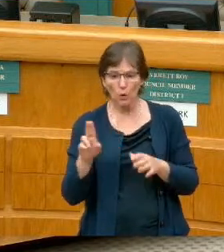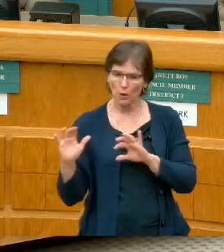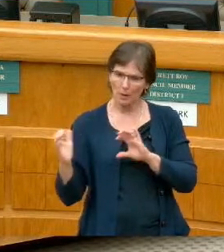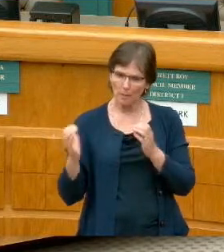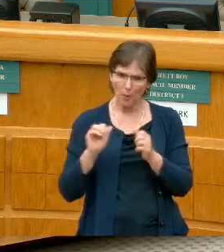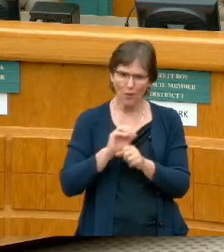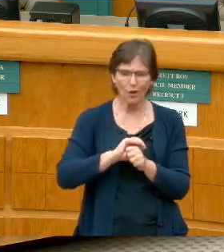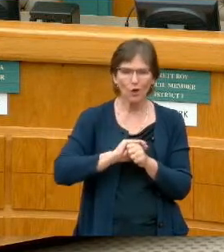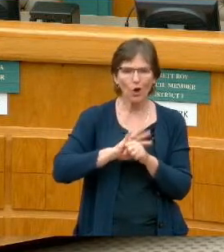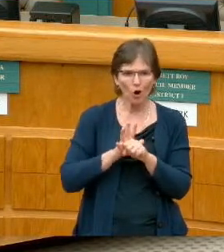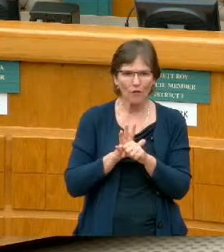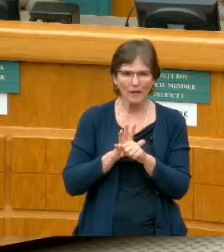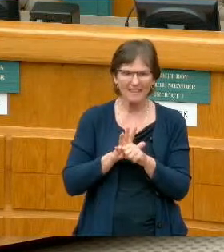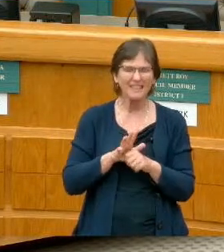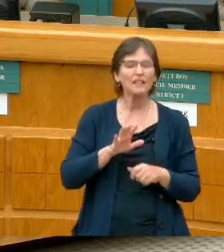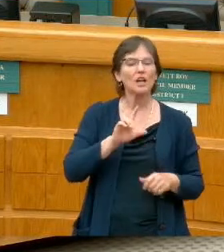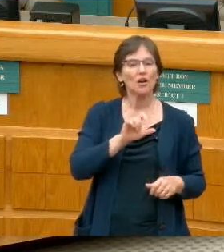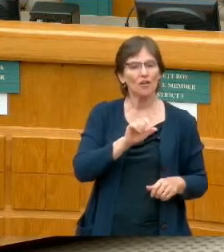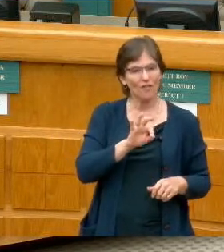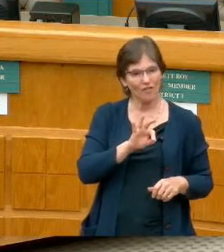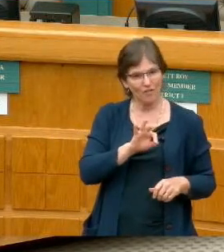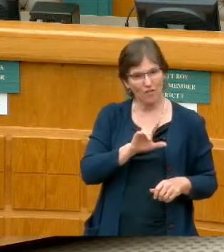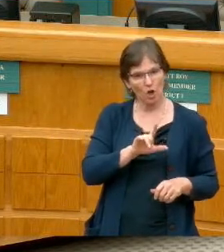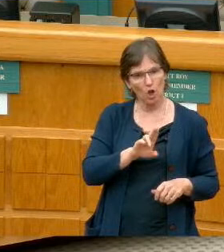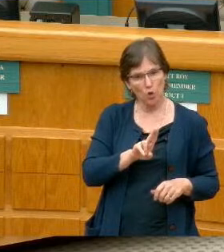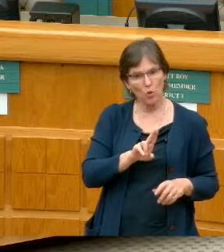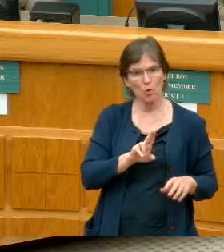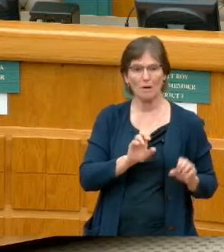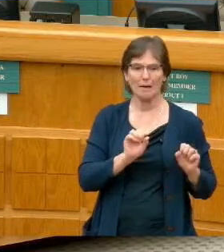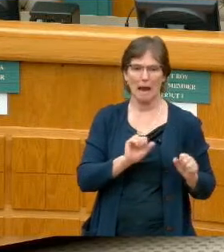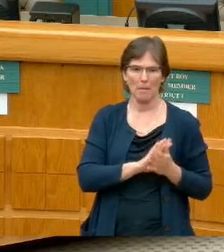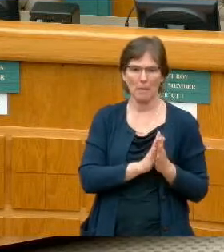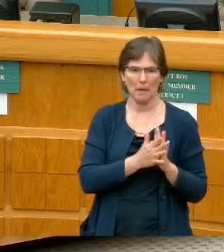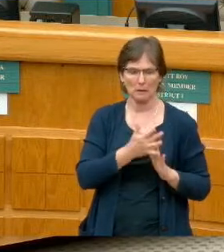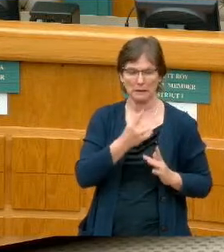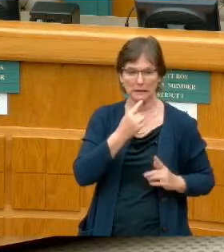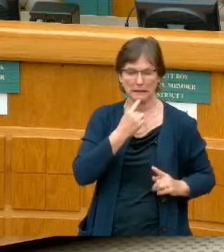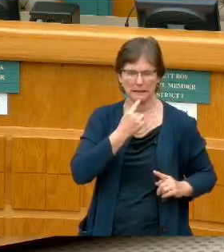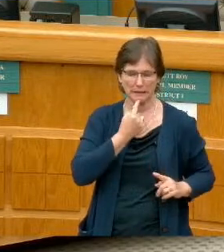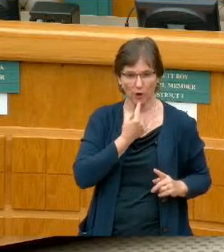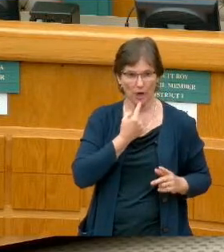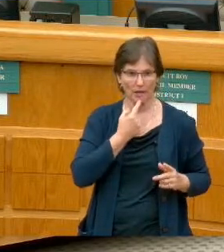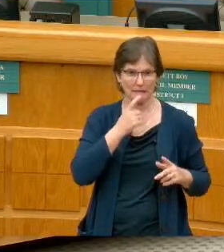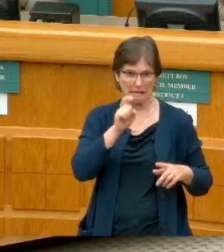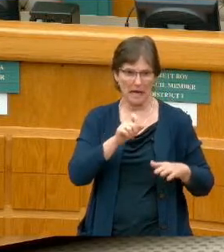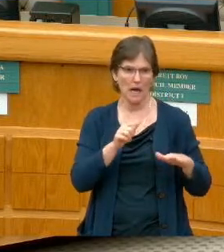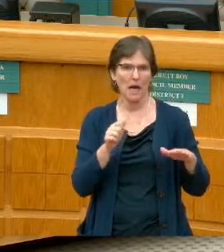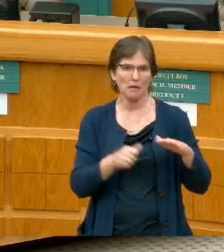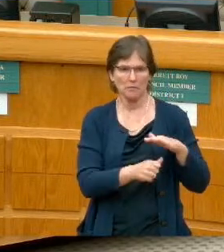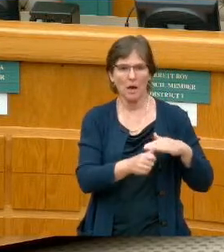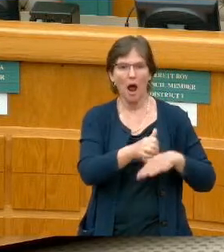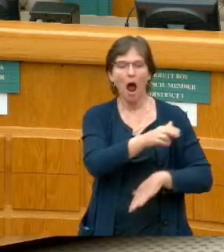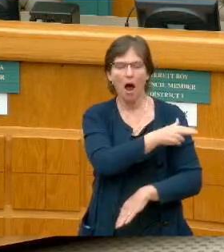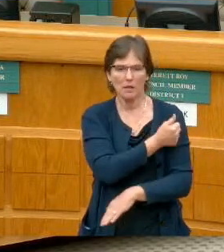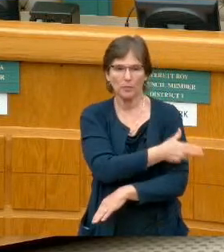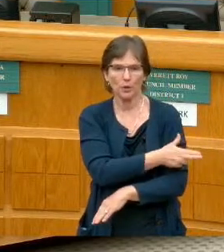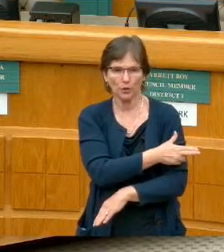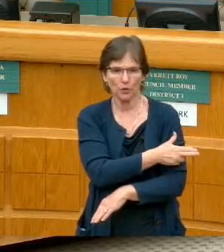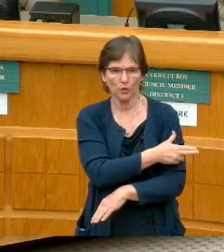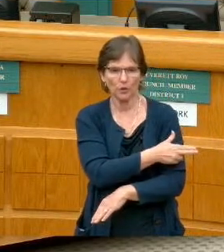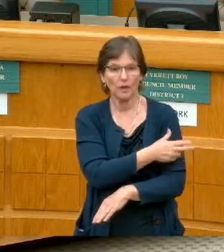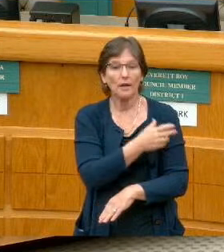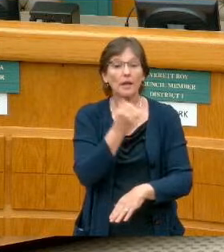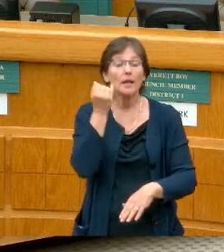severe enough, can lead to hospitalizations. If we can prevent people being hospitalized from flu, we can also